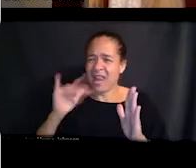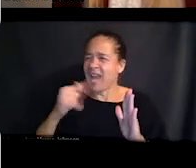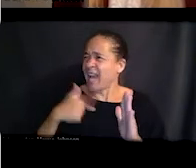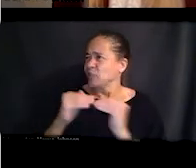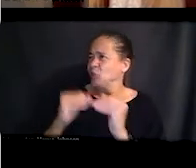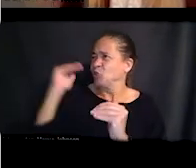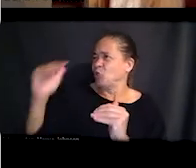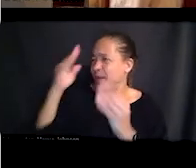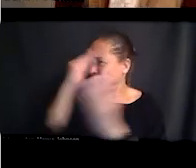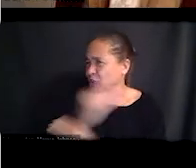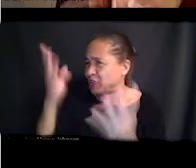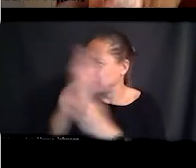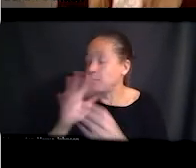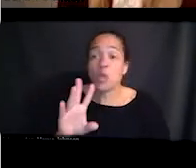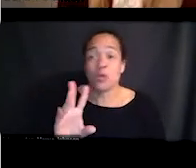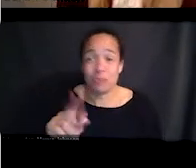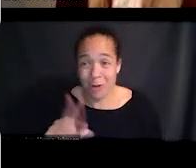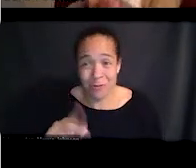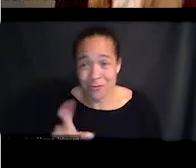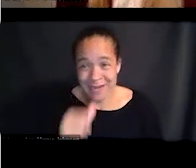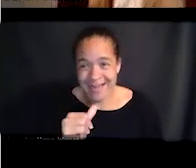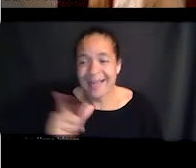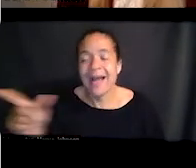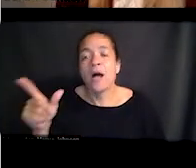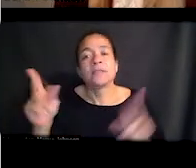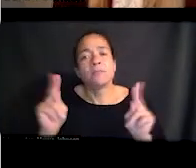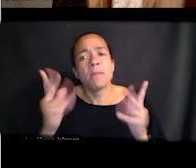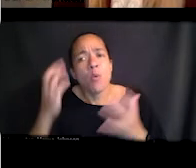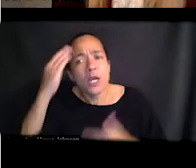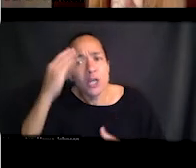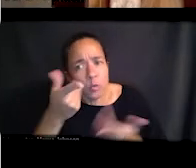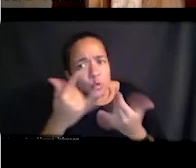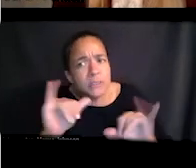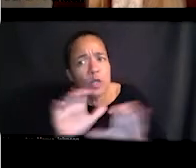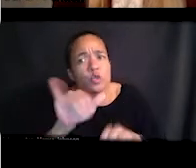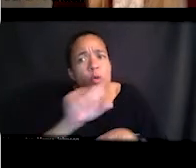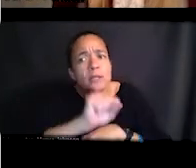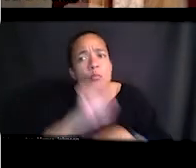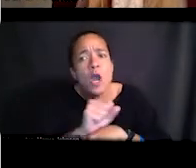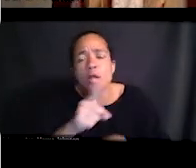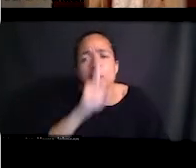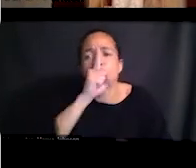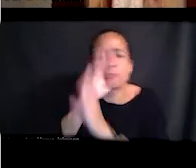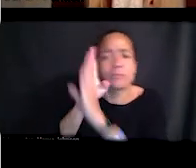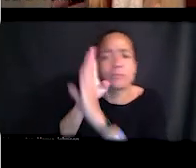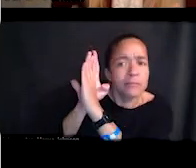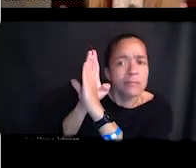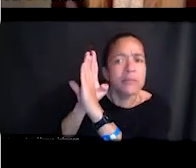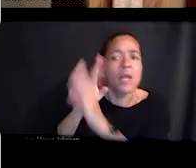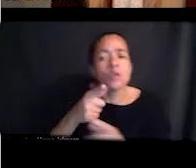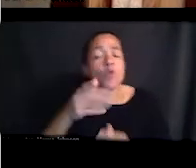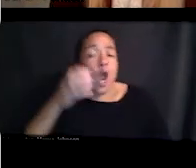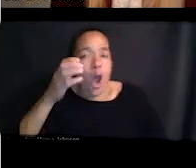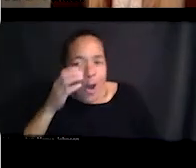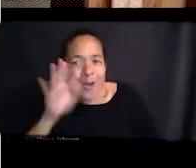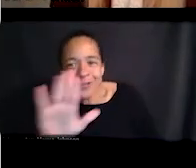Because residents want to know that you're still working on it, that you haven't forgot about them, that you heard them. And so there's just a lot to be